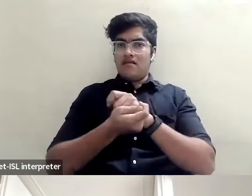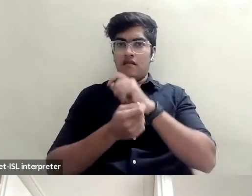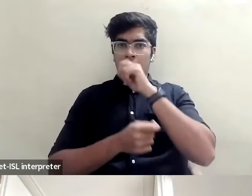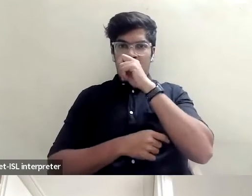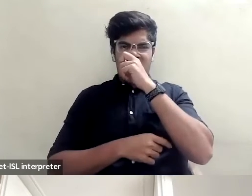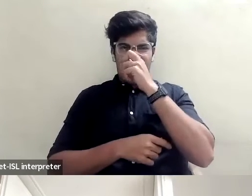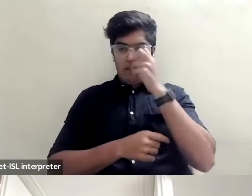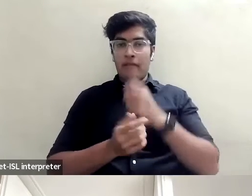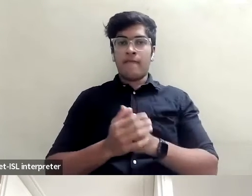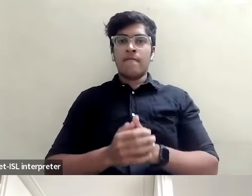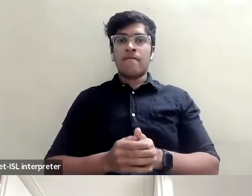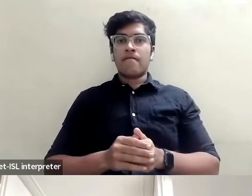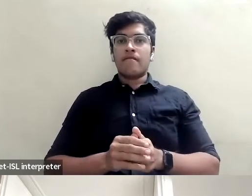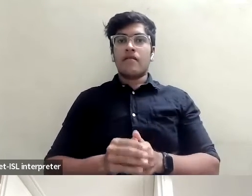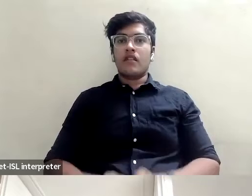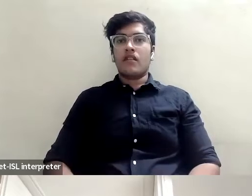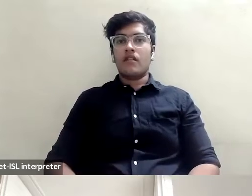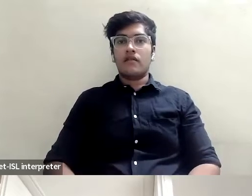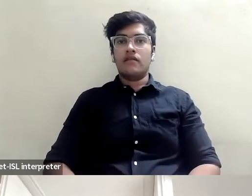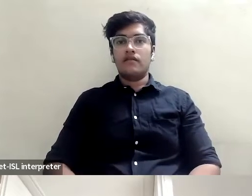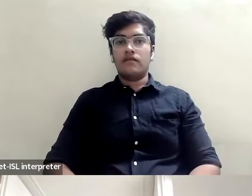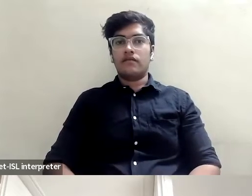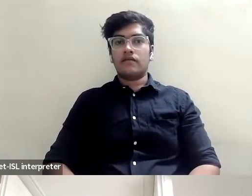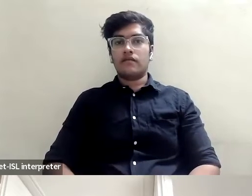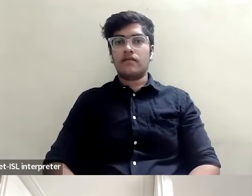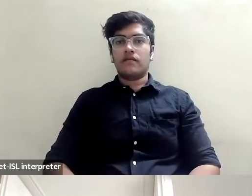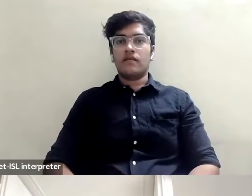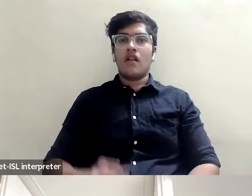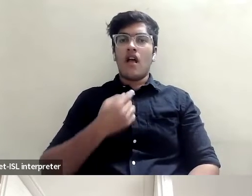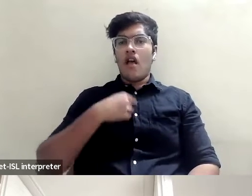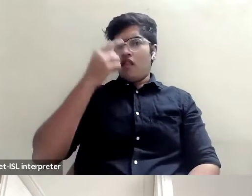principle-based development of emerging tech? I think